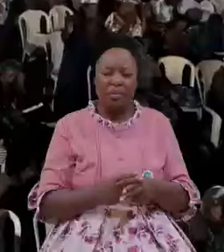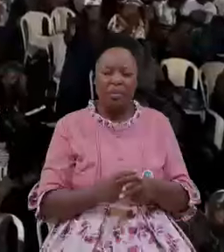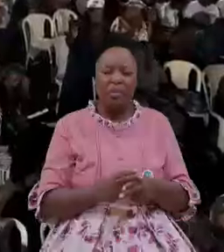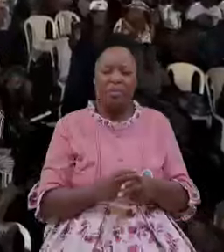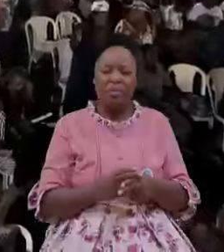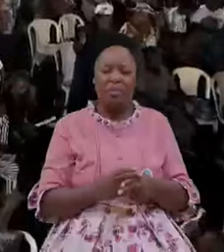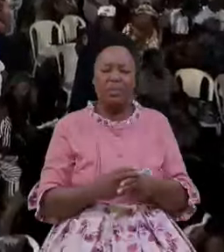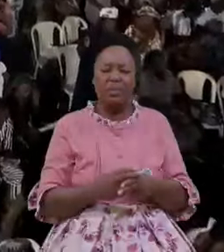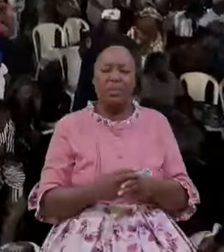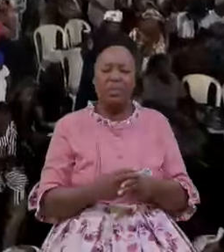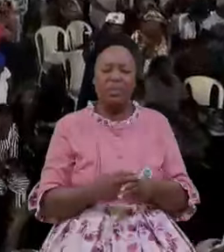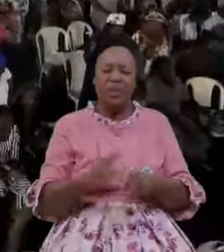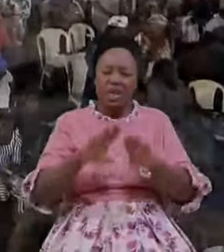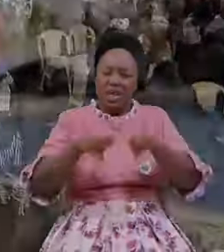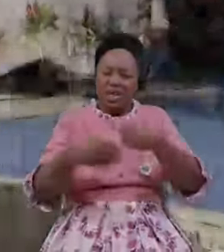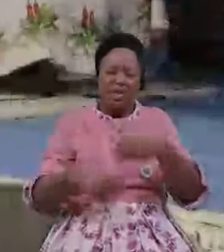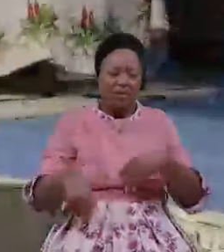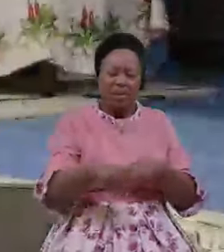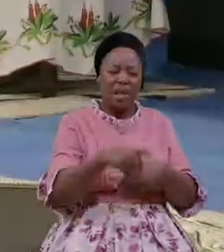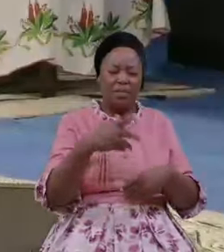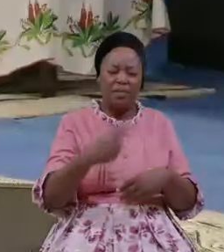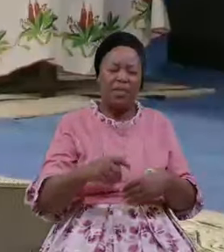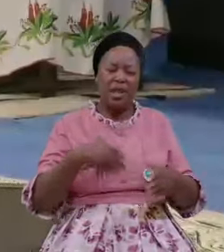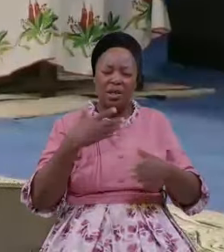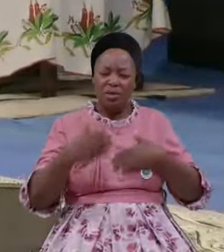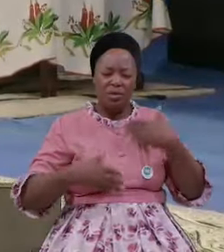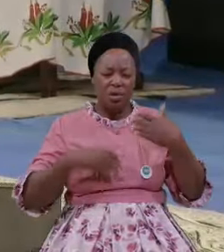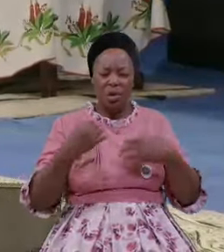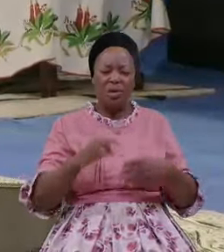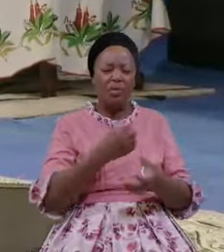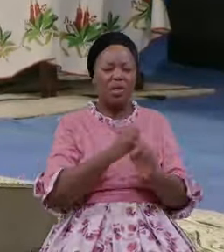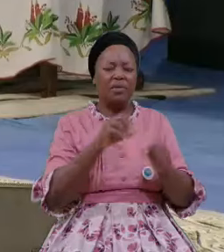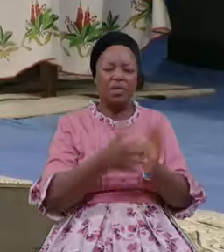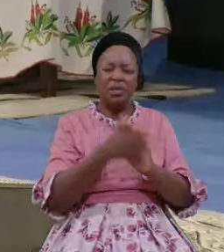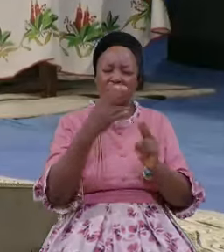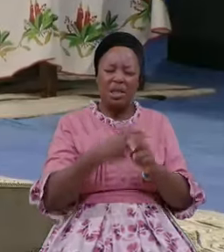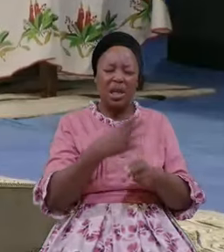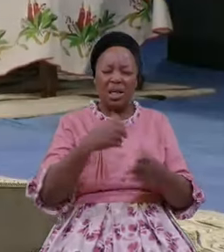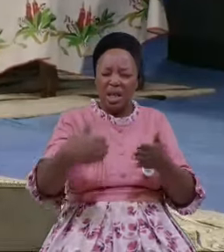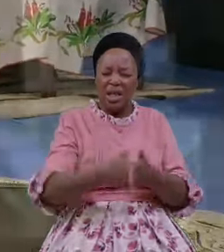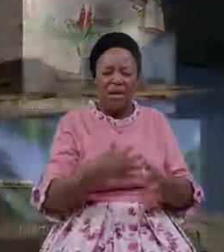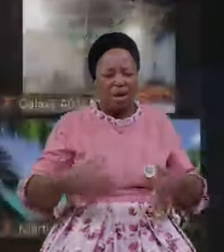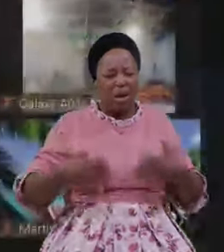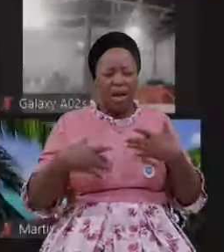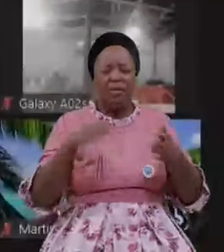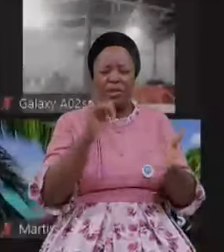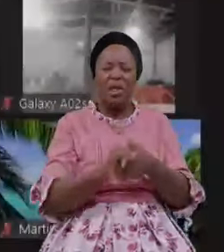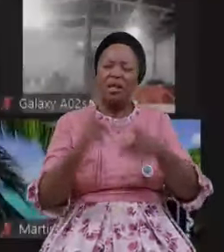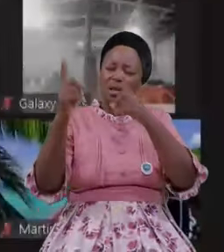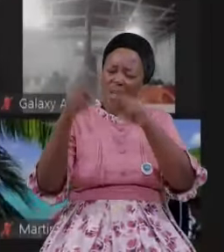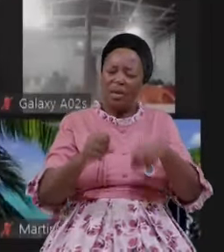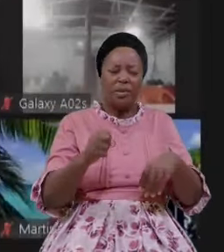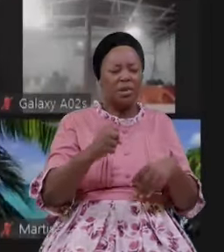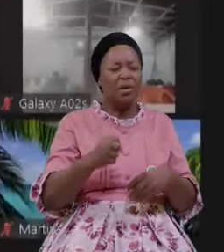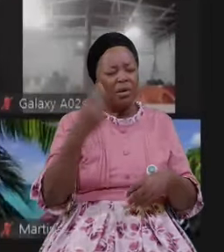Give them the joy of salvation and the new life that comes with salvation.